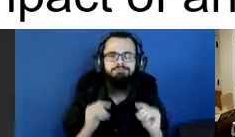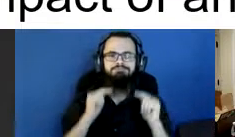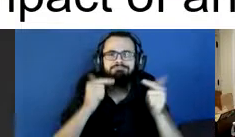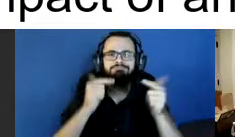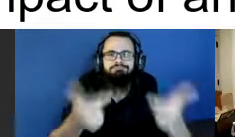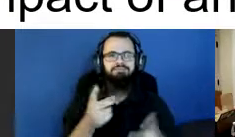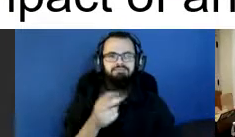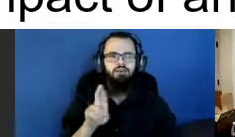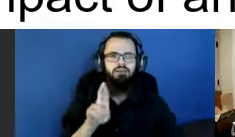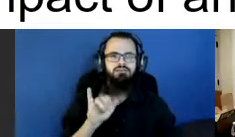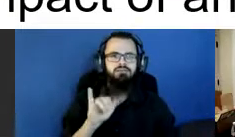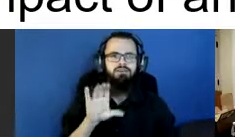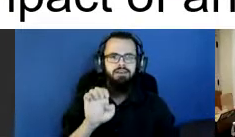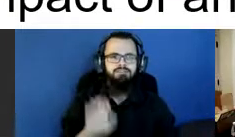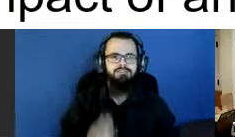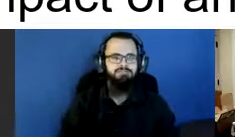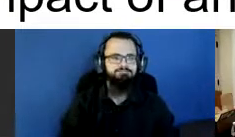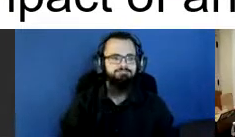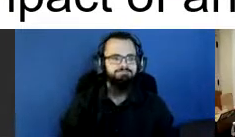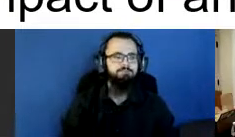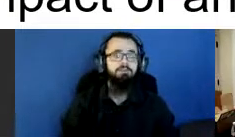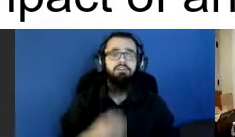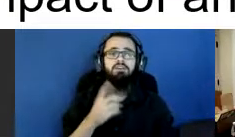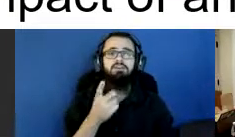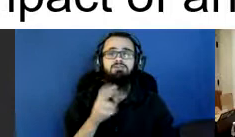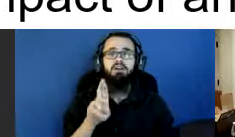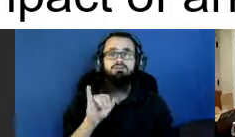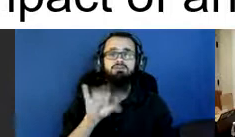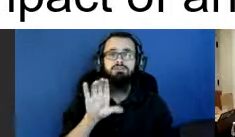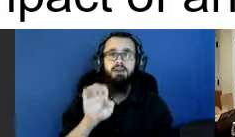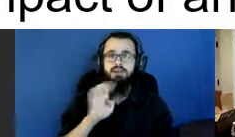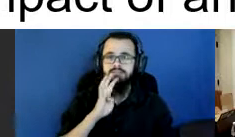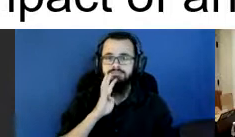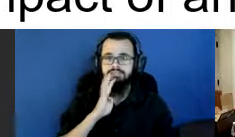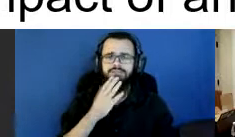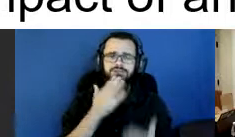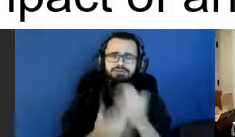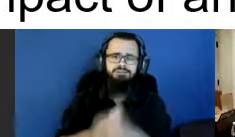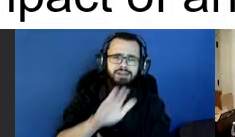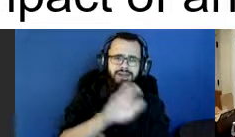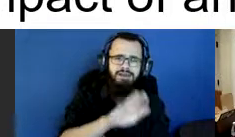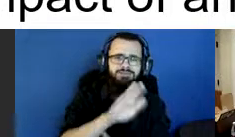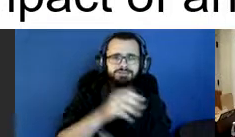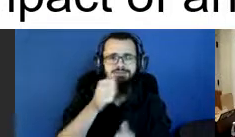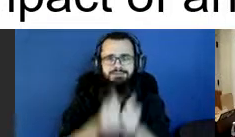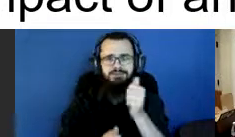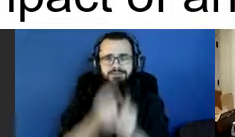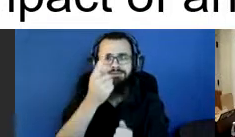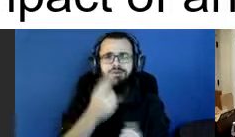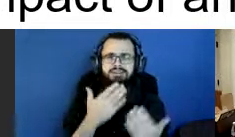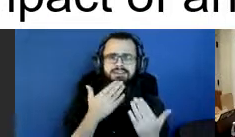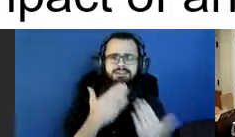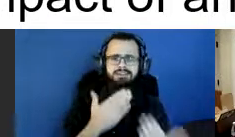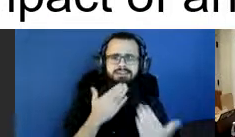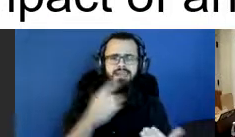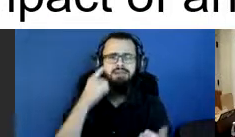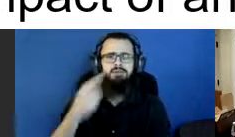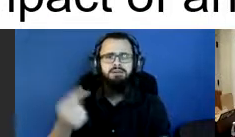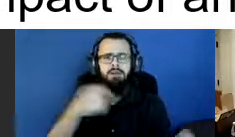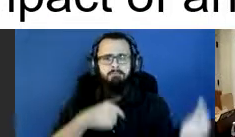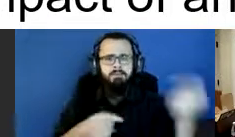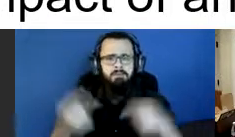Ice. Good afternoon, everybody. Thanks for joining us. I'm glad to see that there's so many people